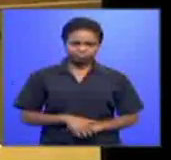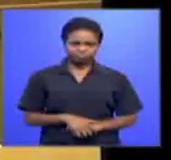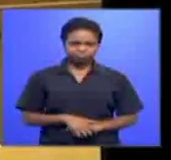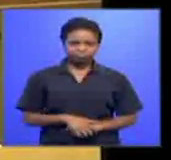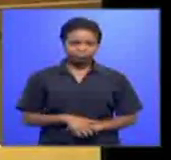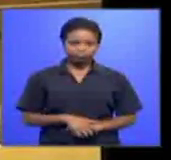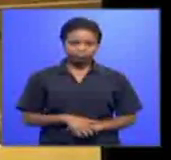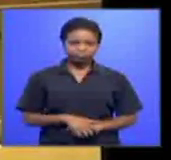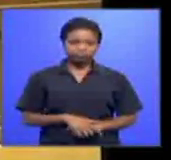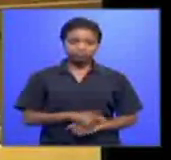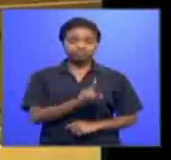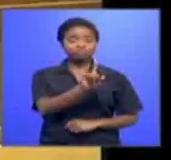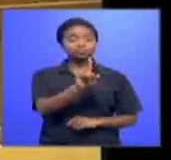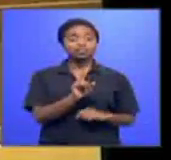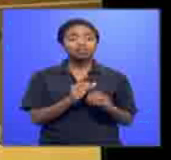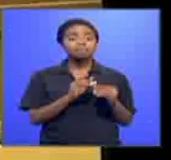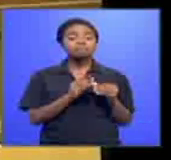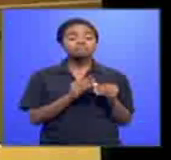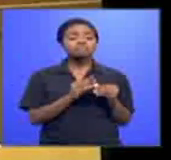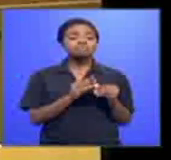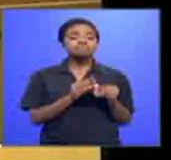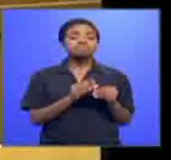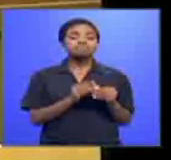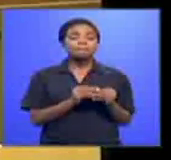Honorable members, compatriots,